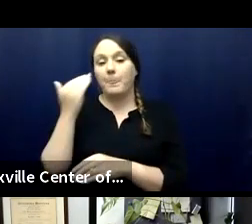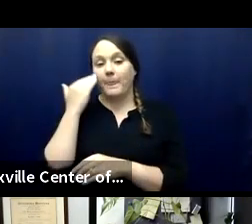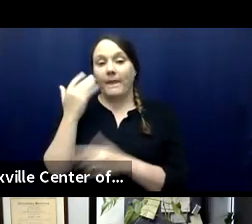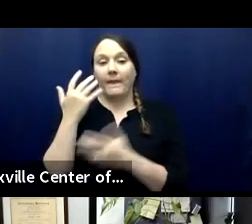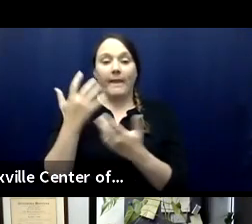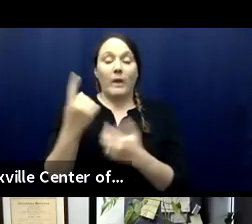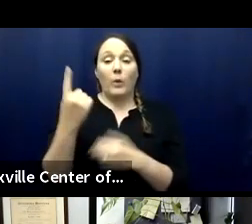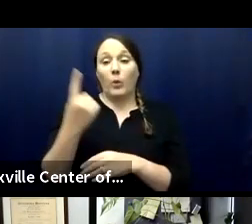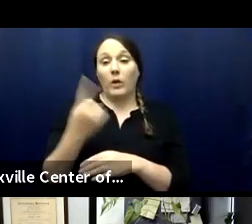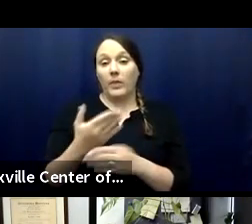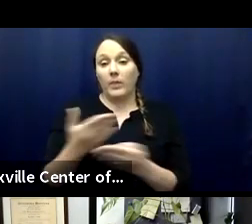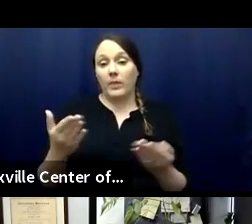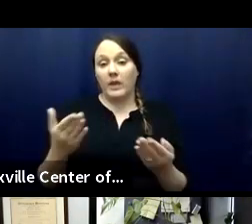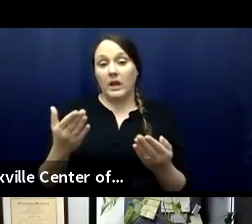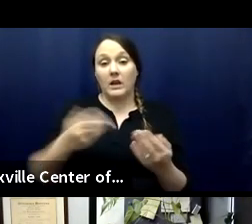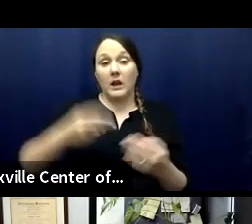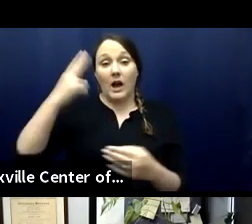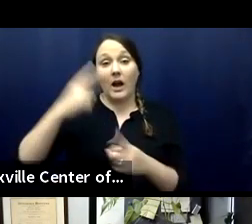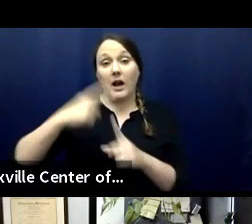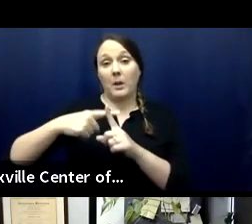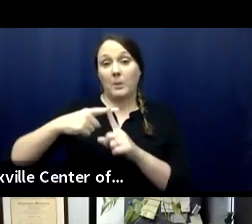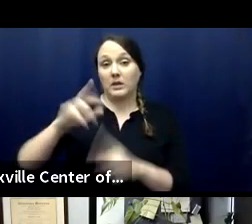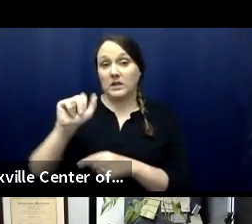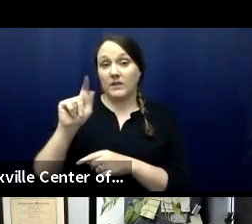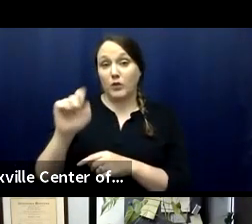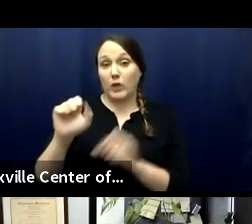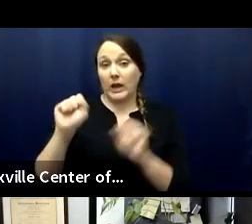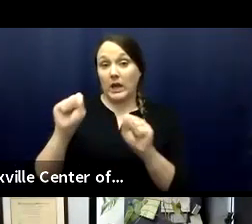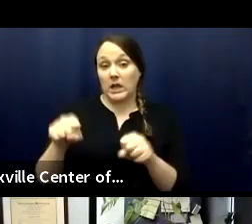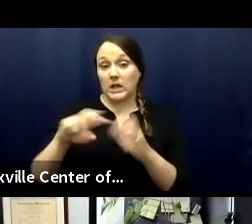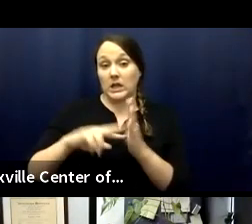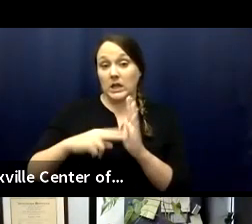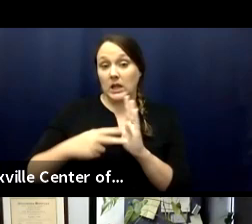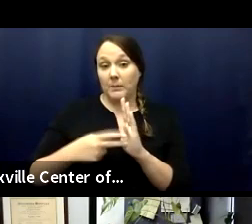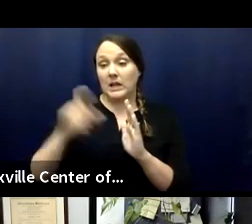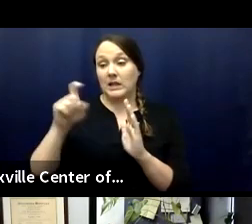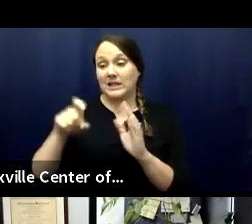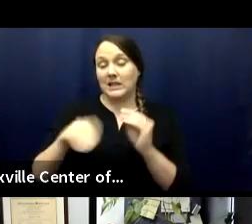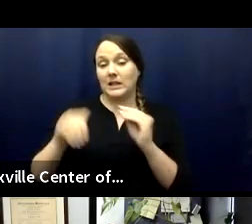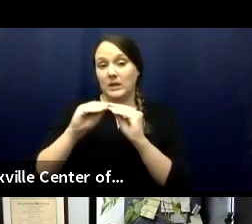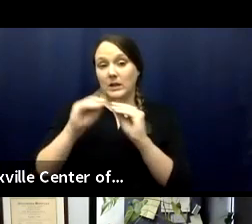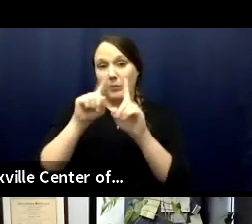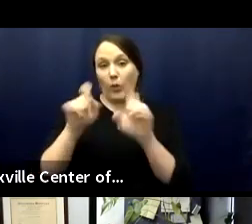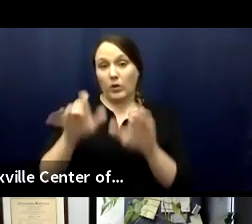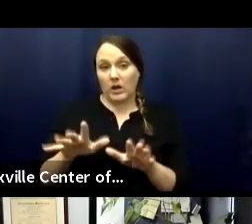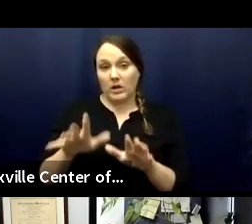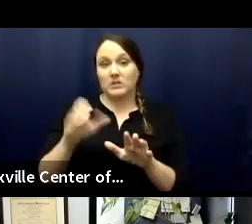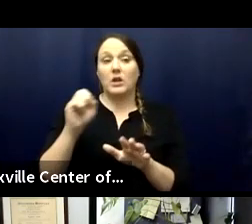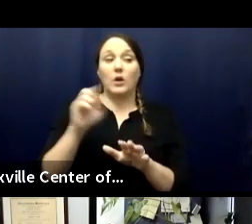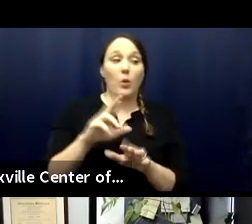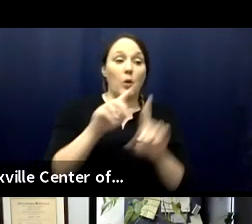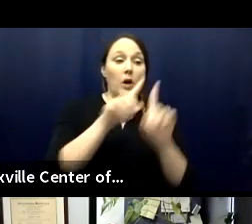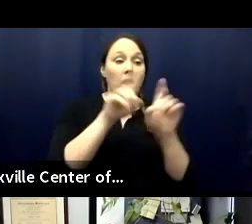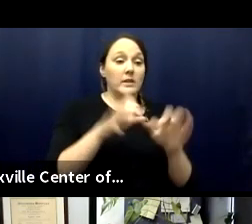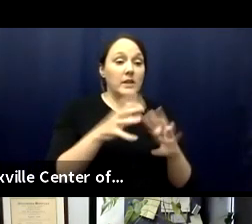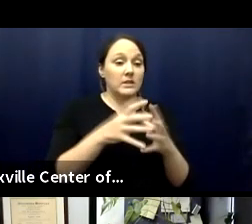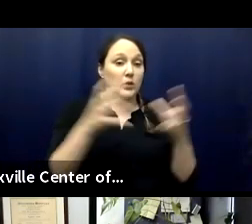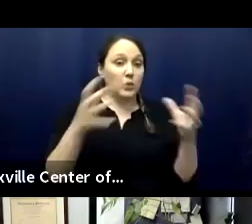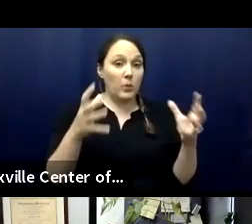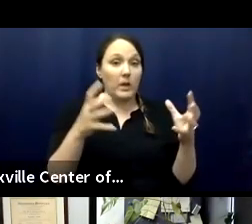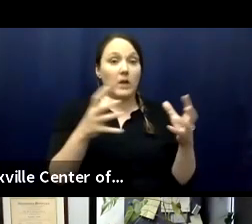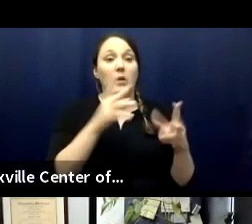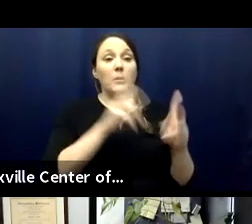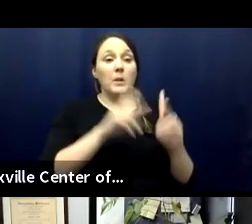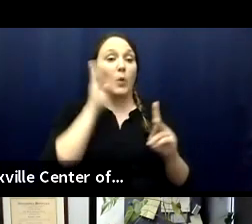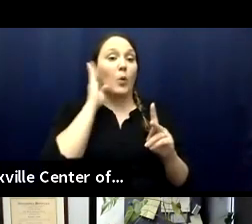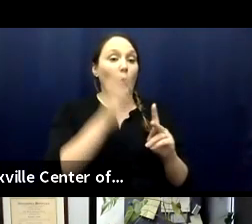one thing that a high positivity rate can mean is that you need to do more testing, or you're only testing people who are going to have the disease.